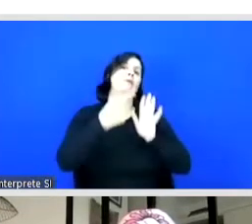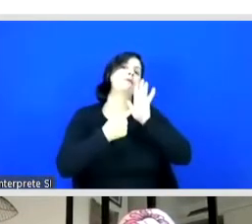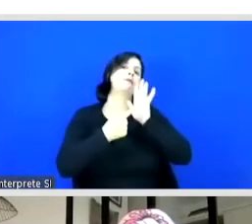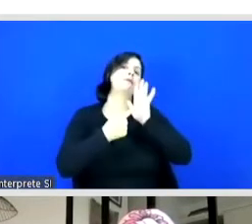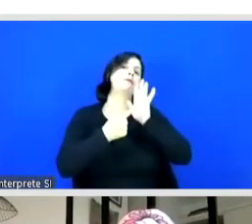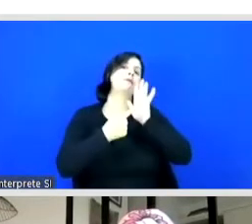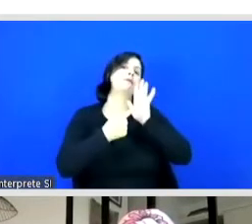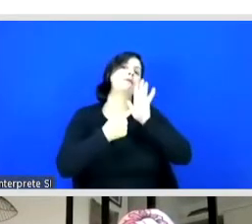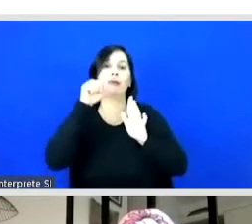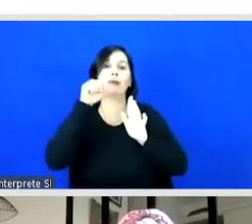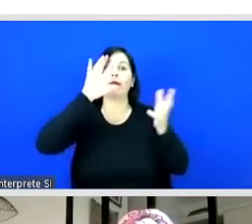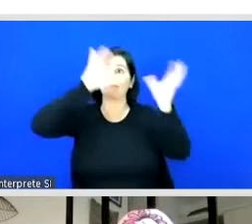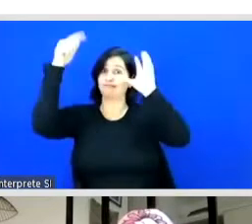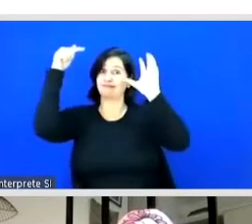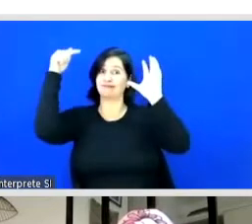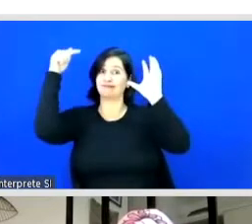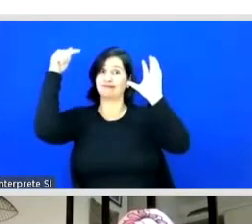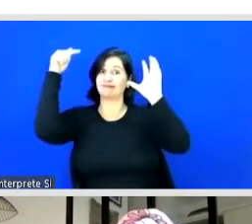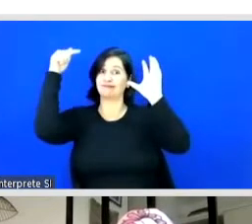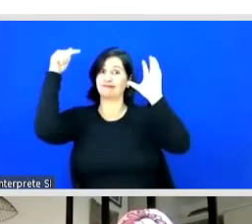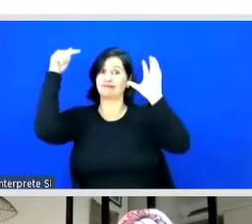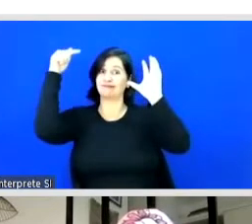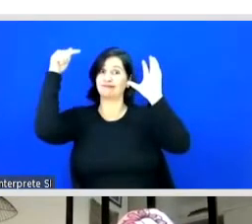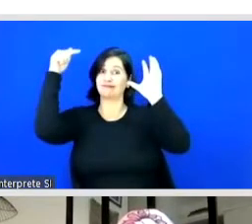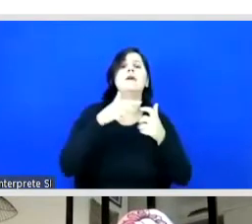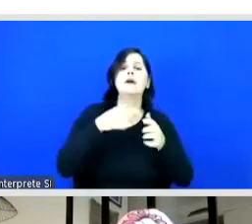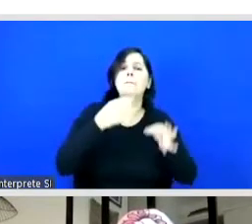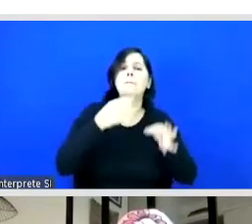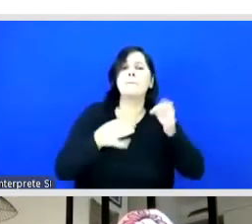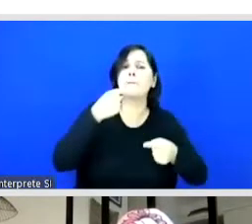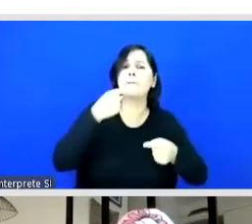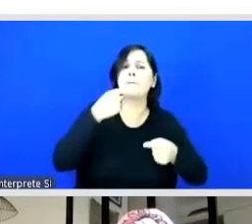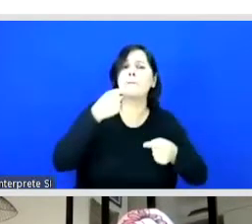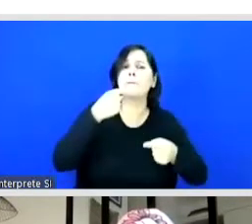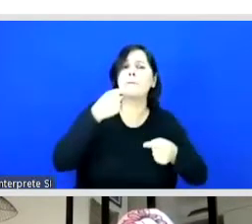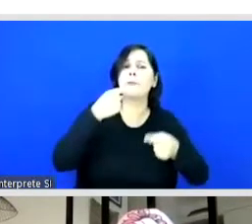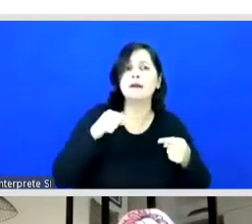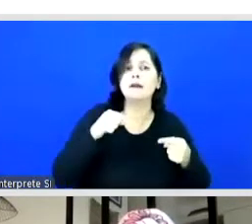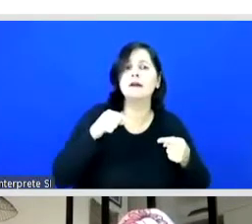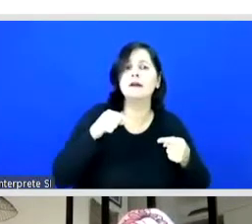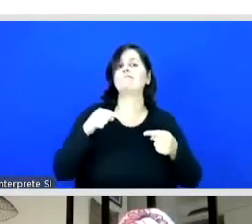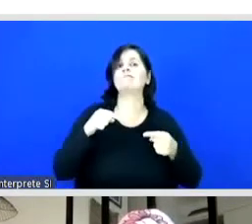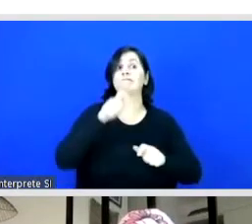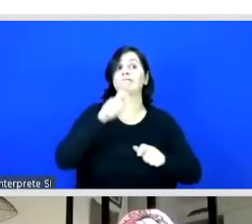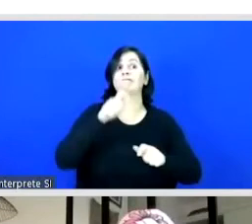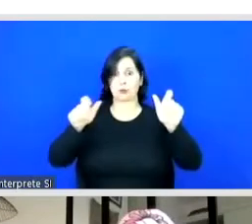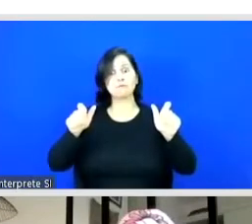and local governments and focus on mitigation, gender mainstreaming, of course, property rights of women, and reduction of urban